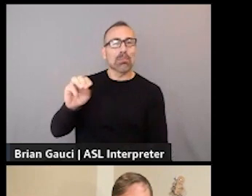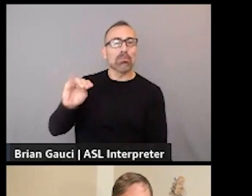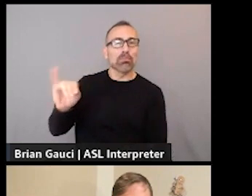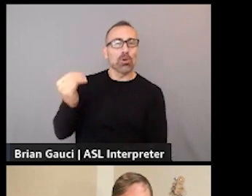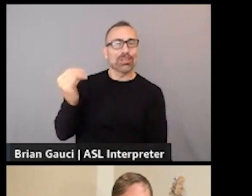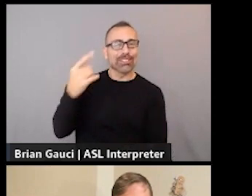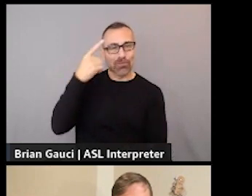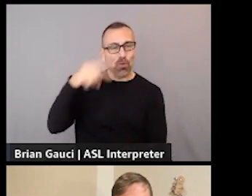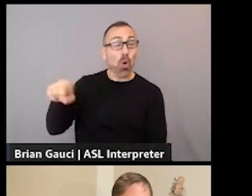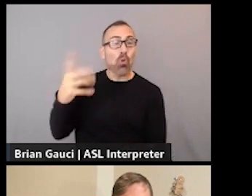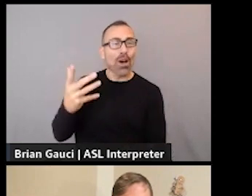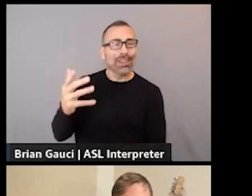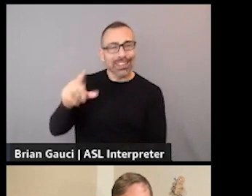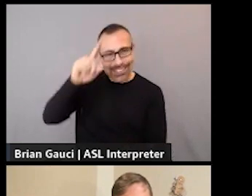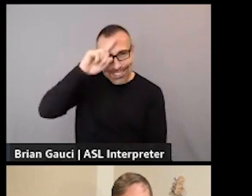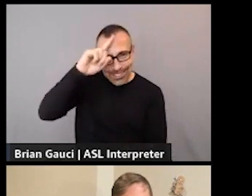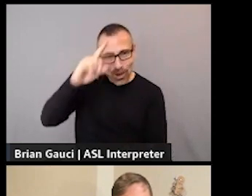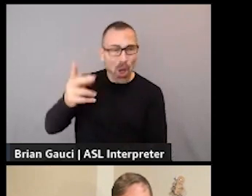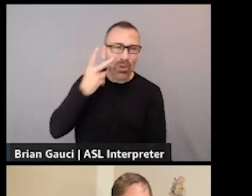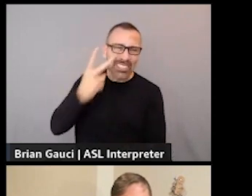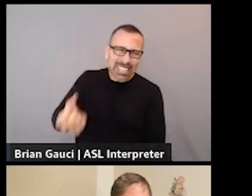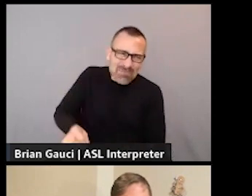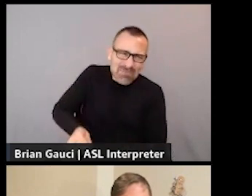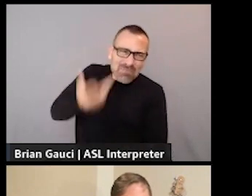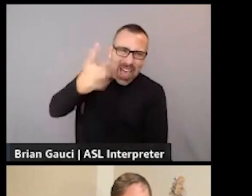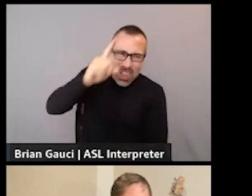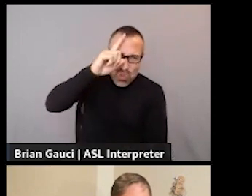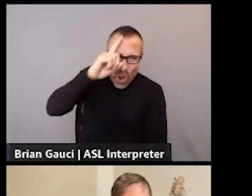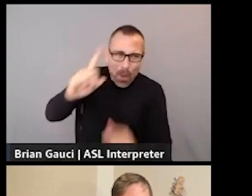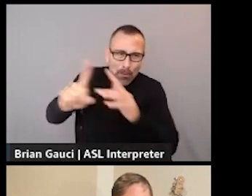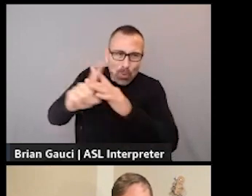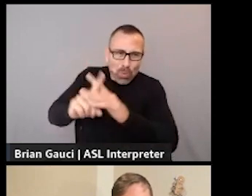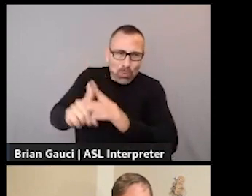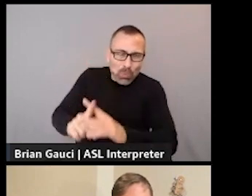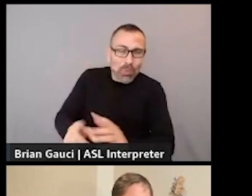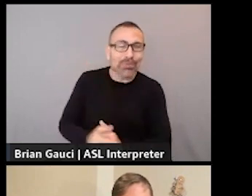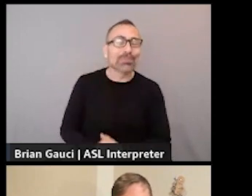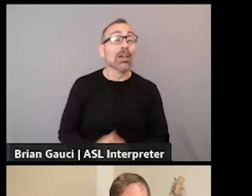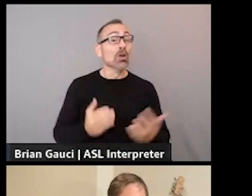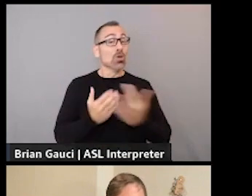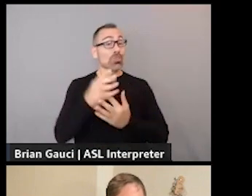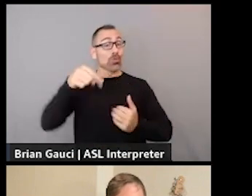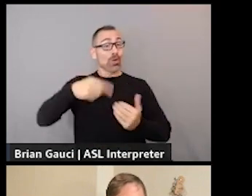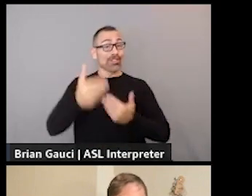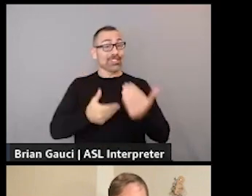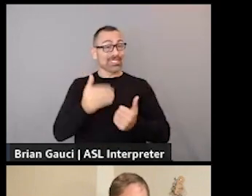Yeah. And throughout the series, you will see us modernizing this shop in multiple